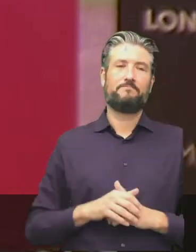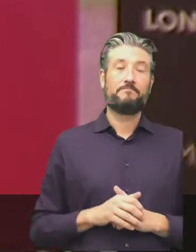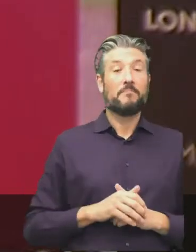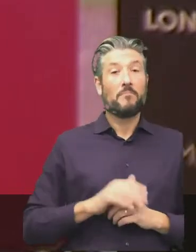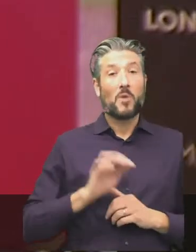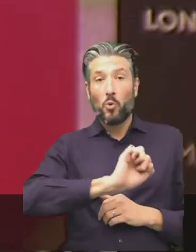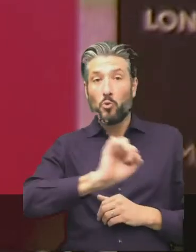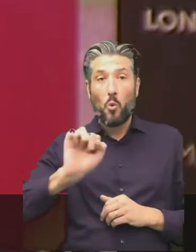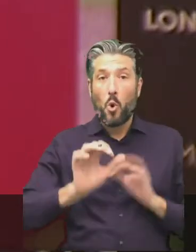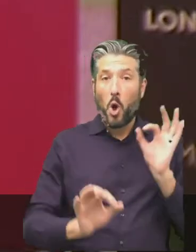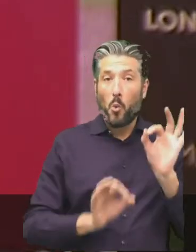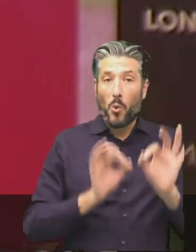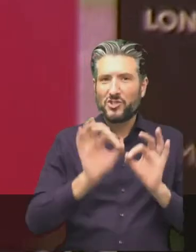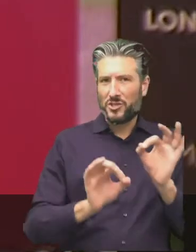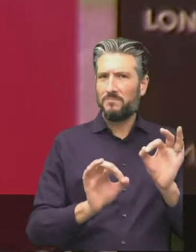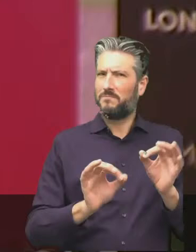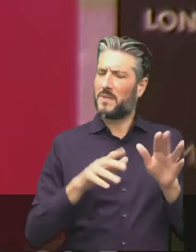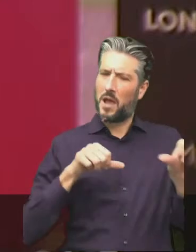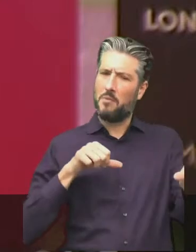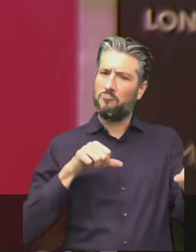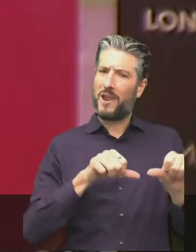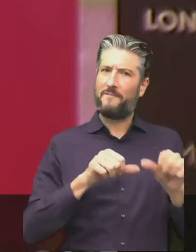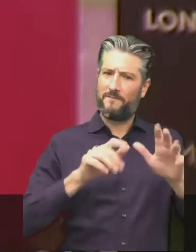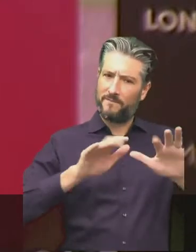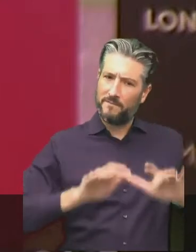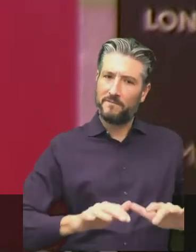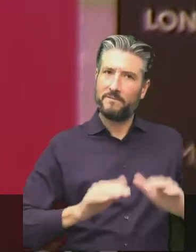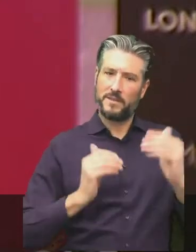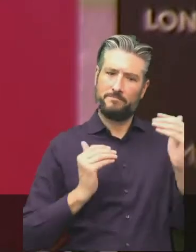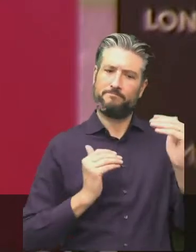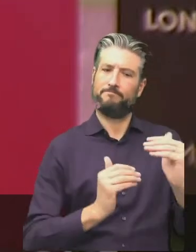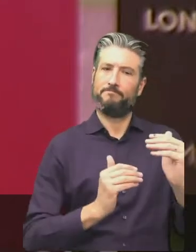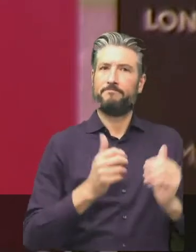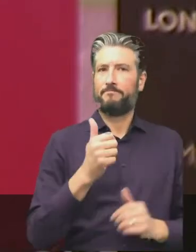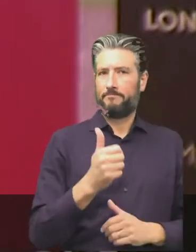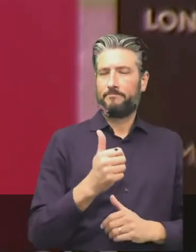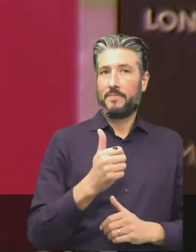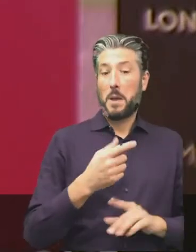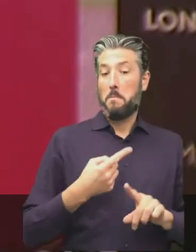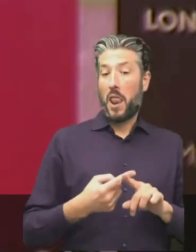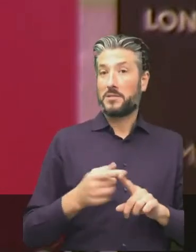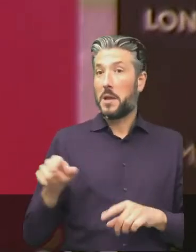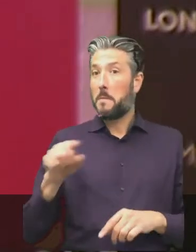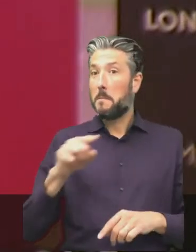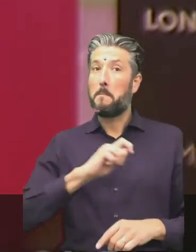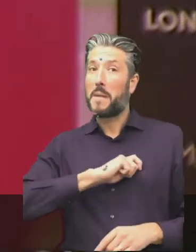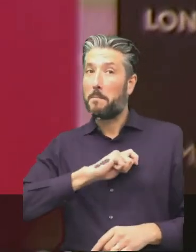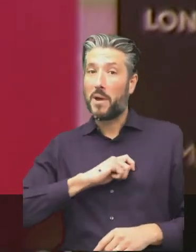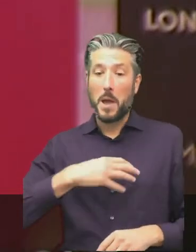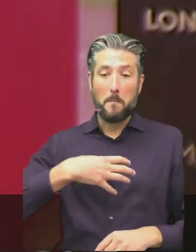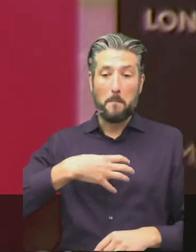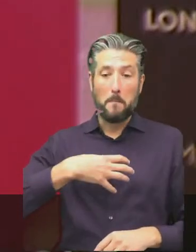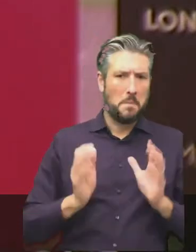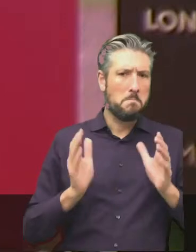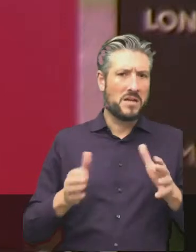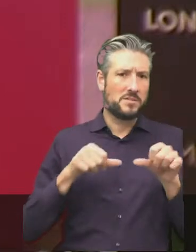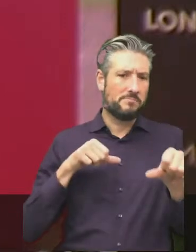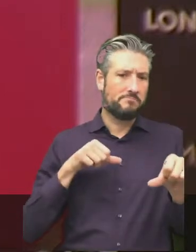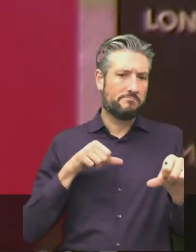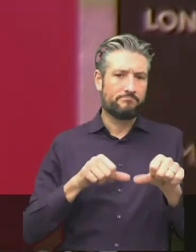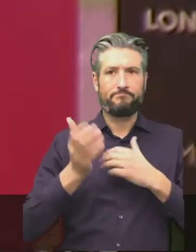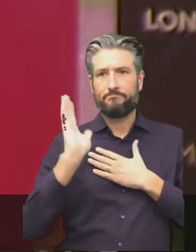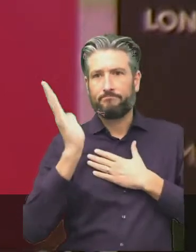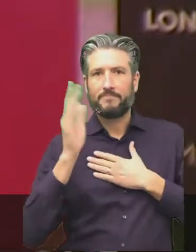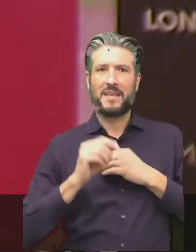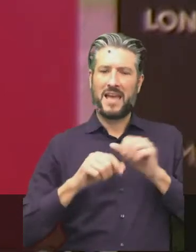Mayor and the London Assembly members to keep their answers short as well and to the point, so that we can